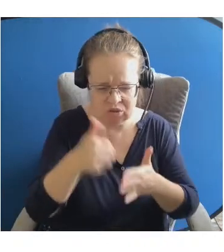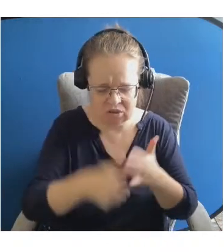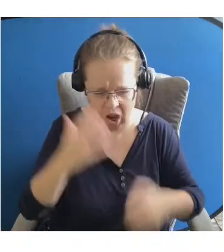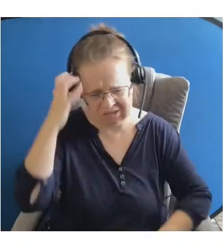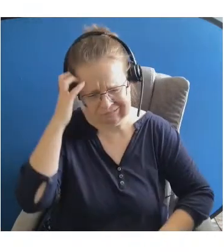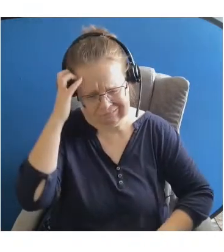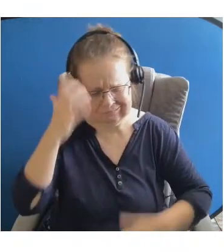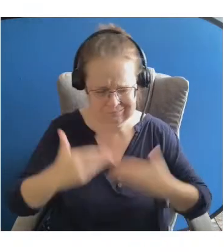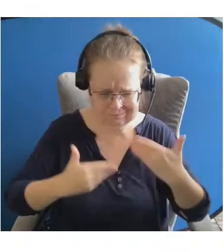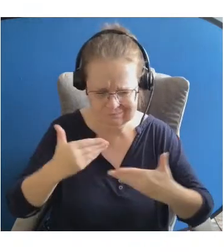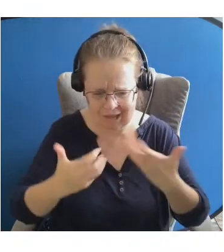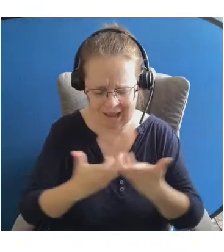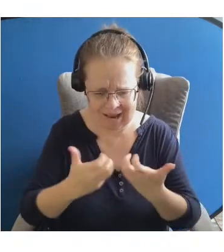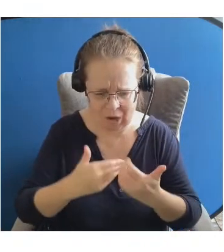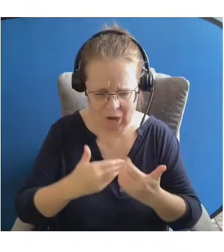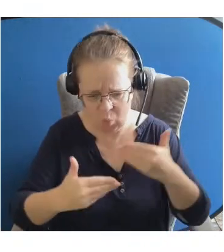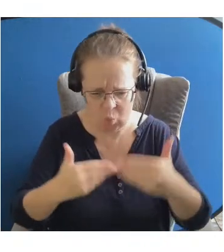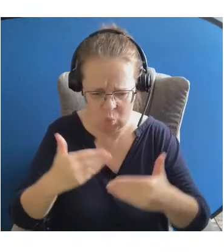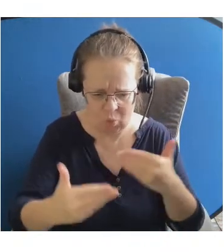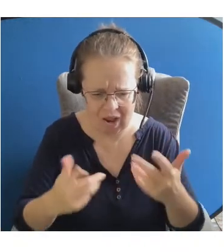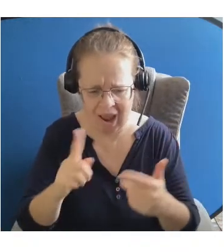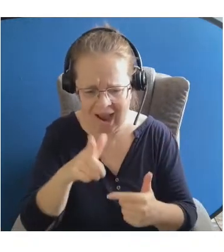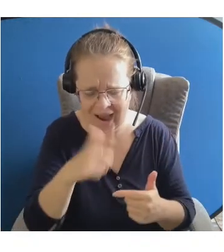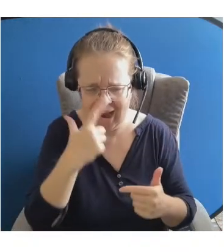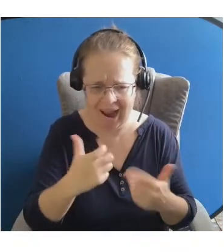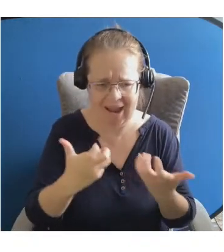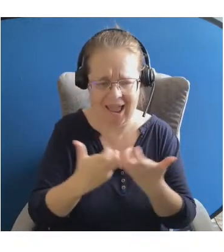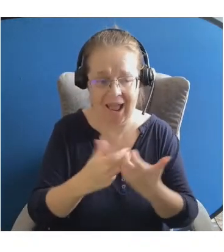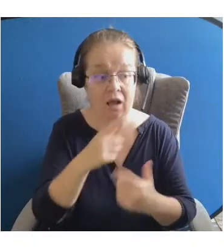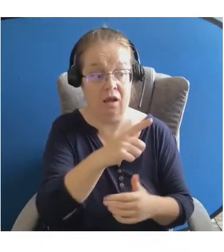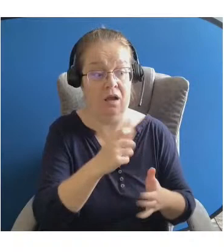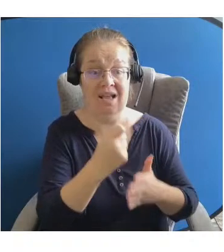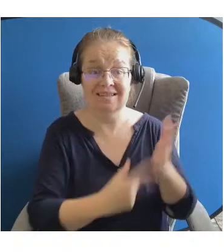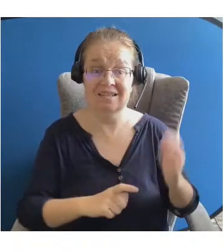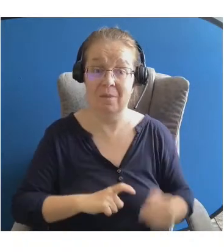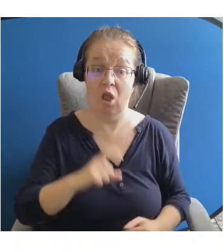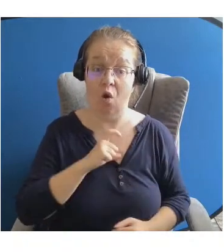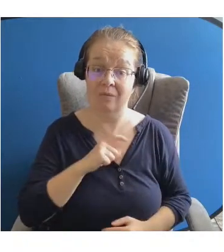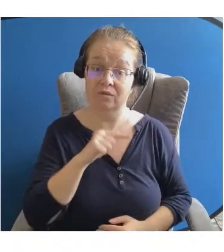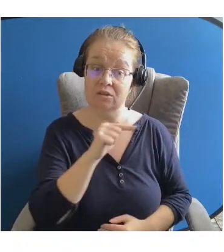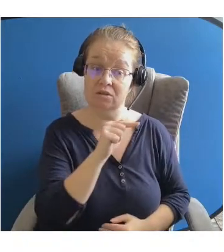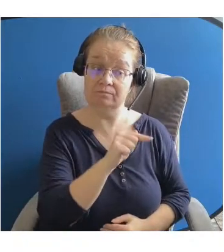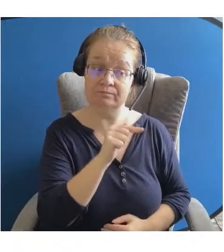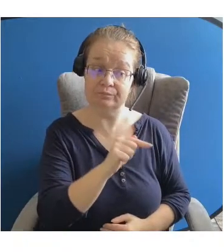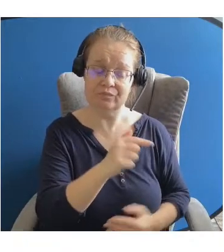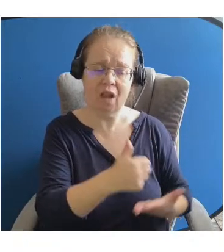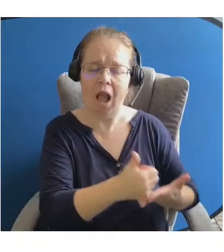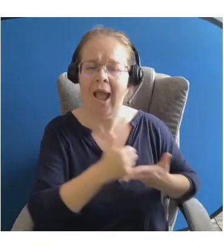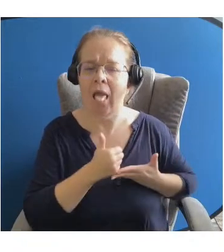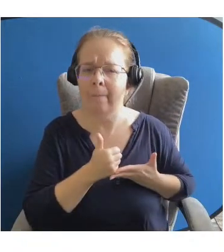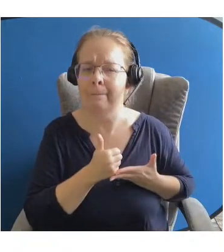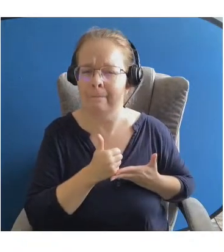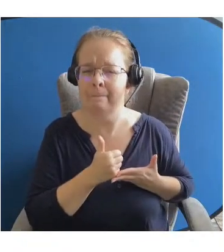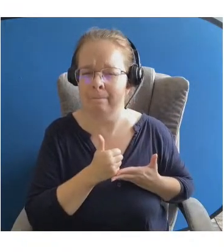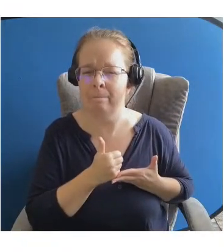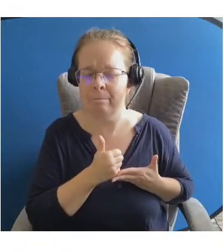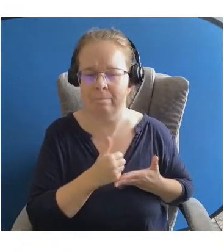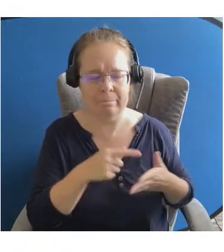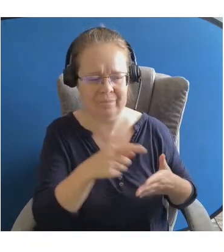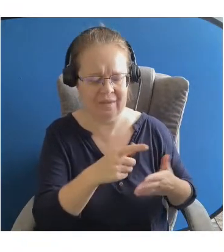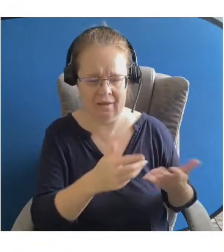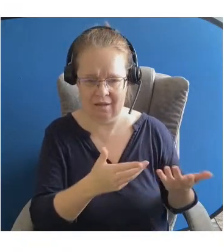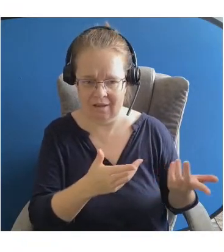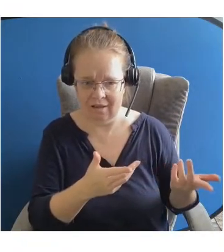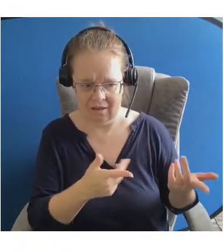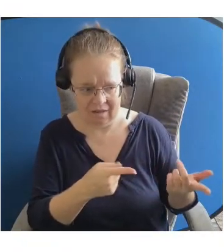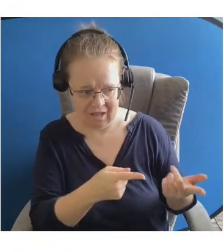and the steps that we could do. And Disability Confident, I think, really helped us with that. We've really benefited from